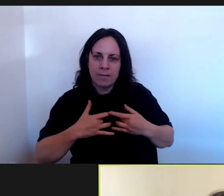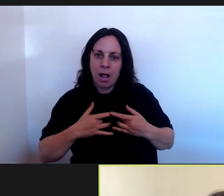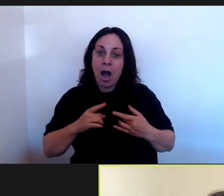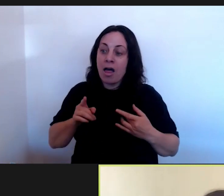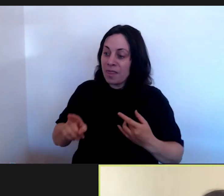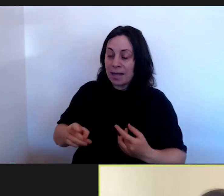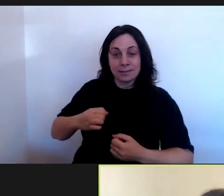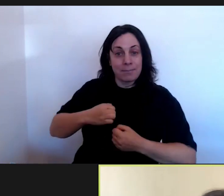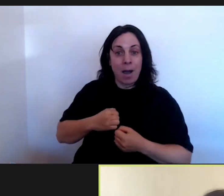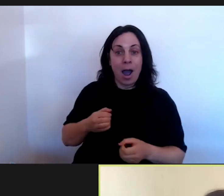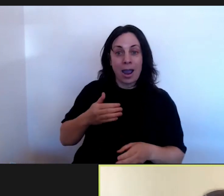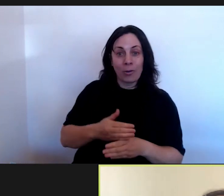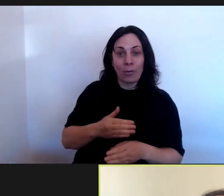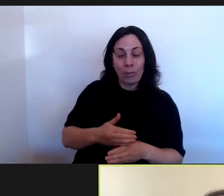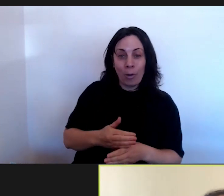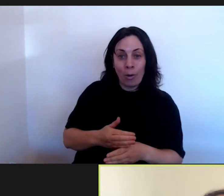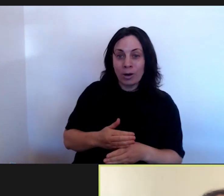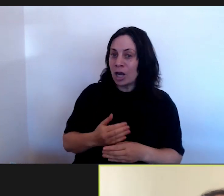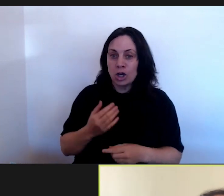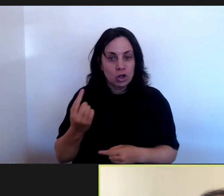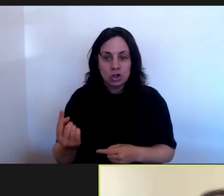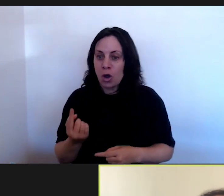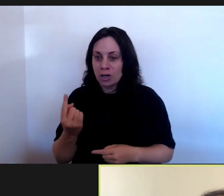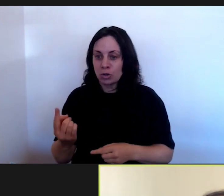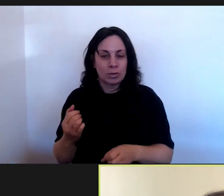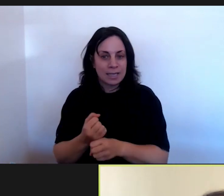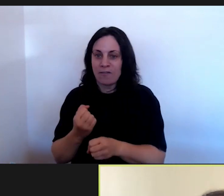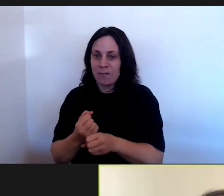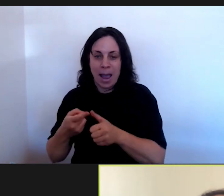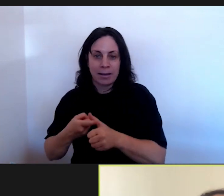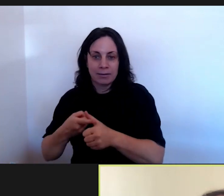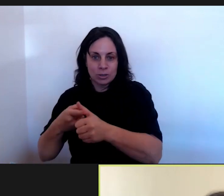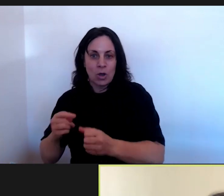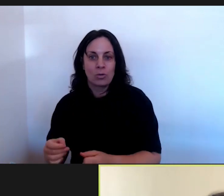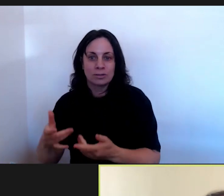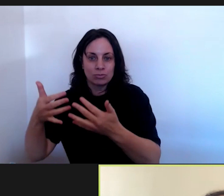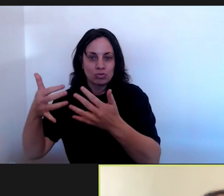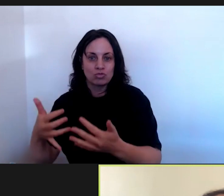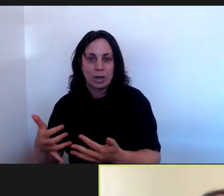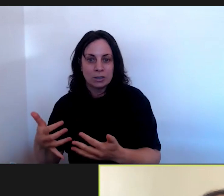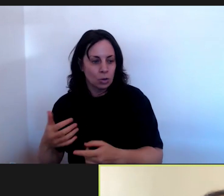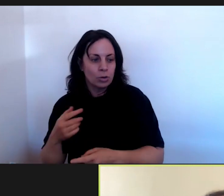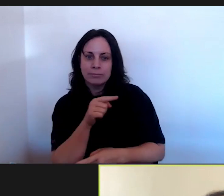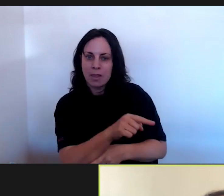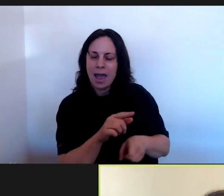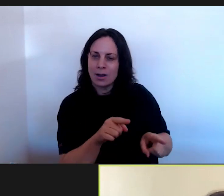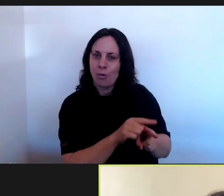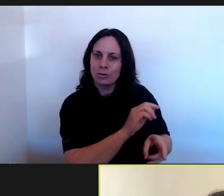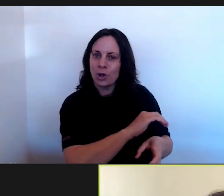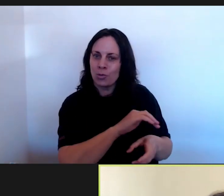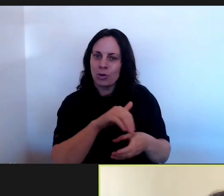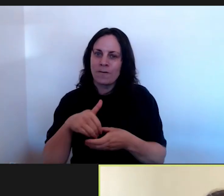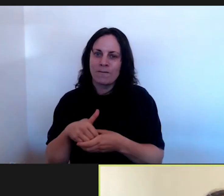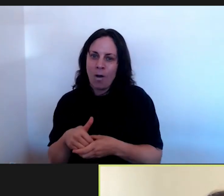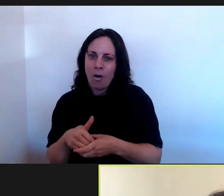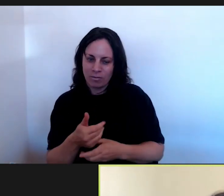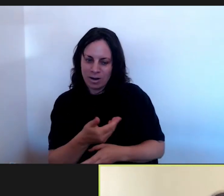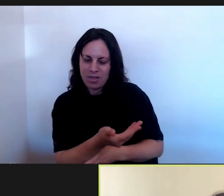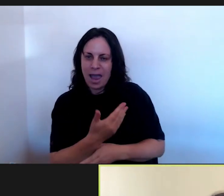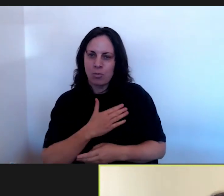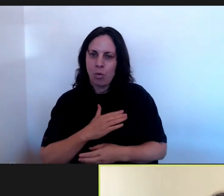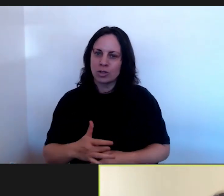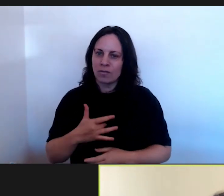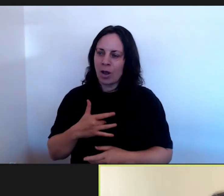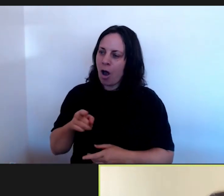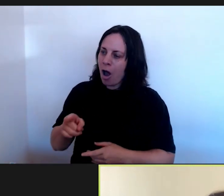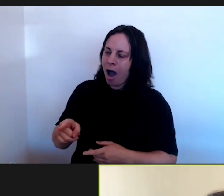only person who produced this research. Even if you have all the skills, they all played a role. They all contributed it. And they need to feel that ownership. I